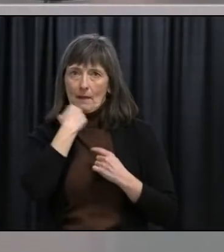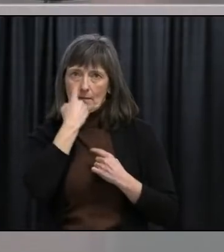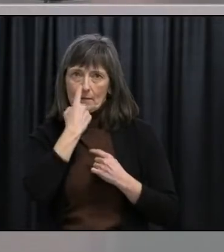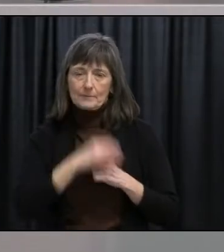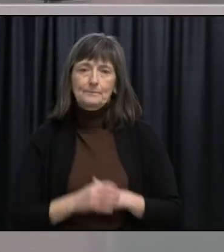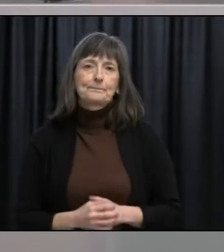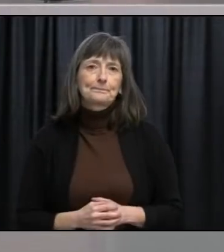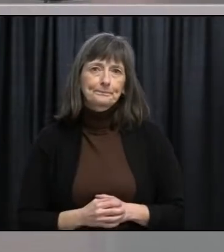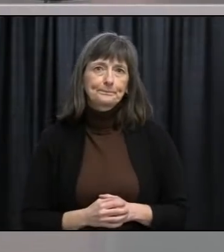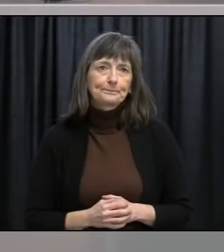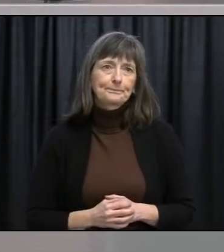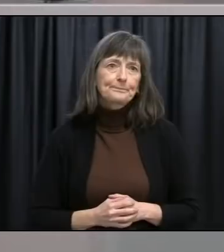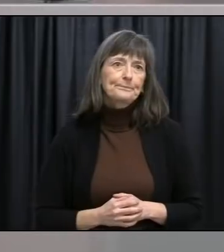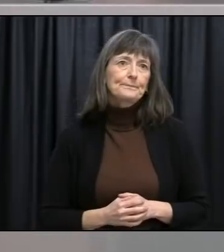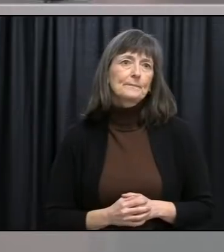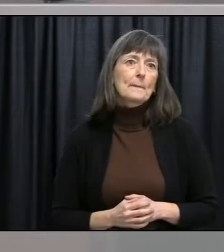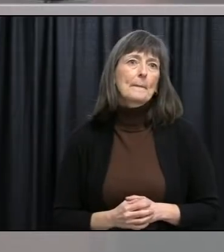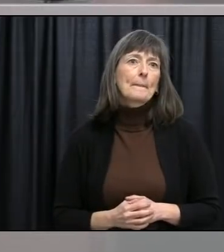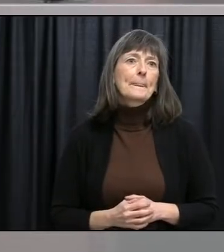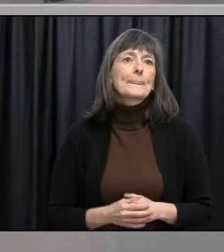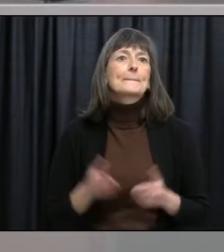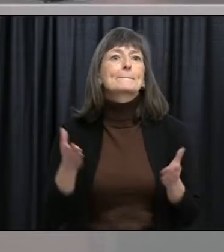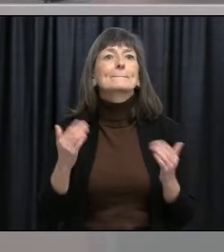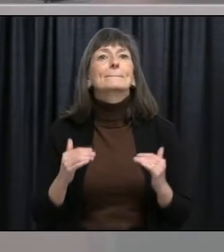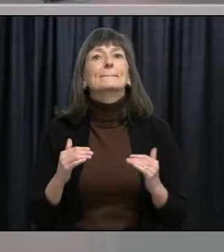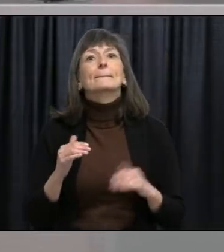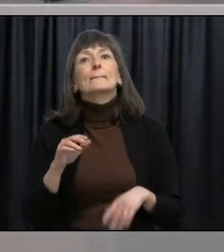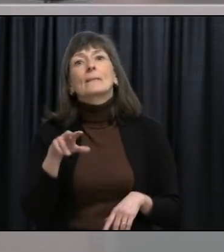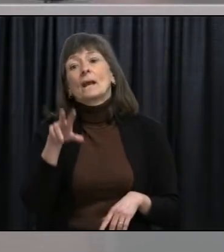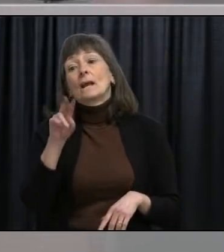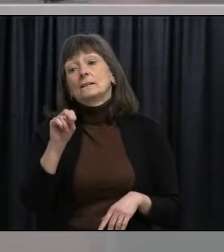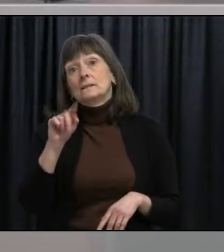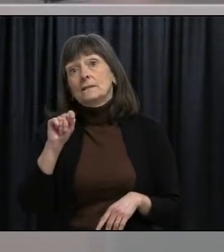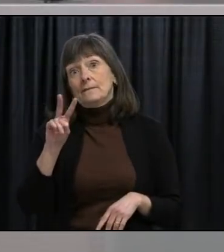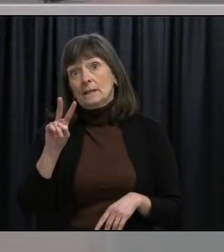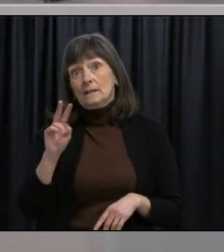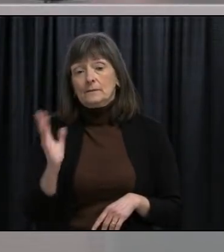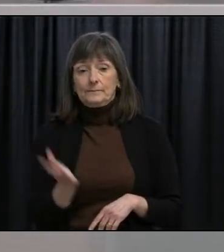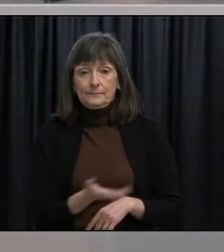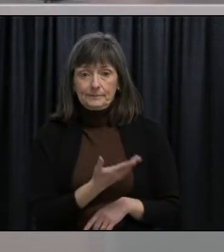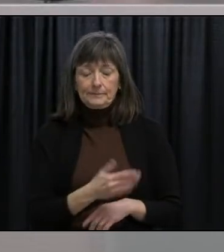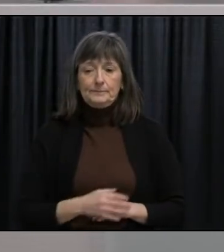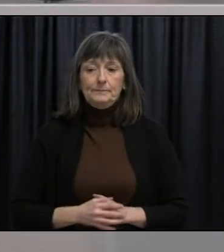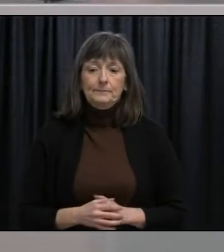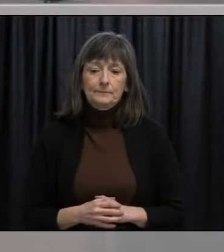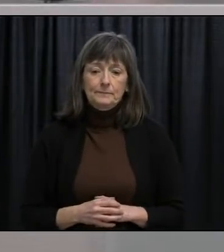Thank you. Our next questions are from Kellyanne Roberts with NTV. Please go ahead.